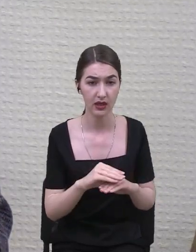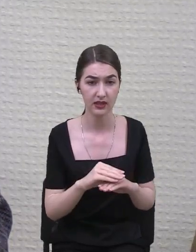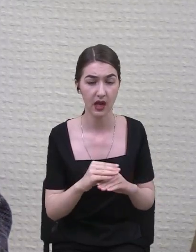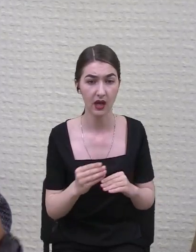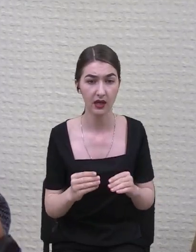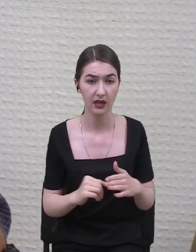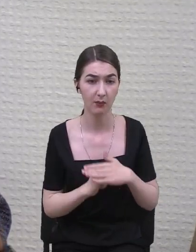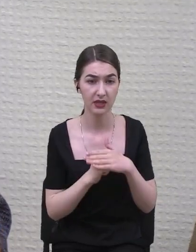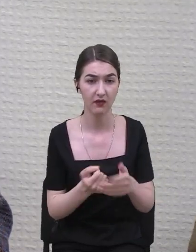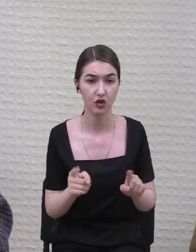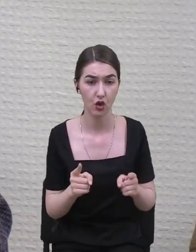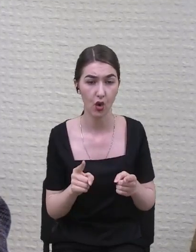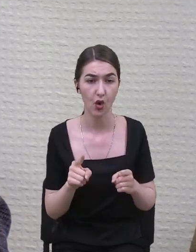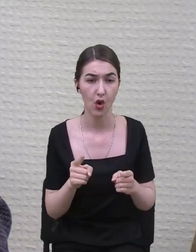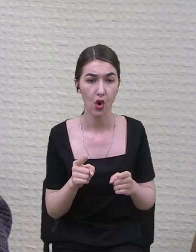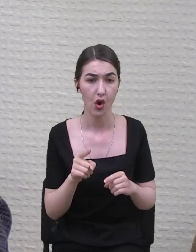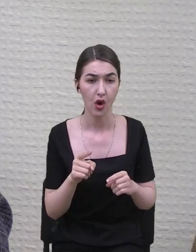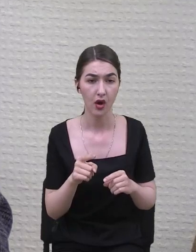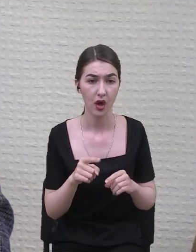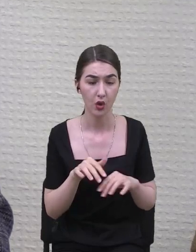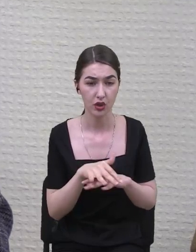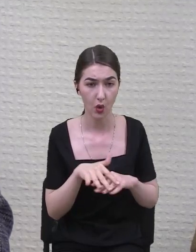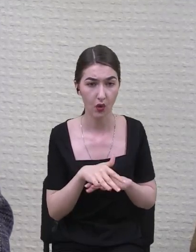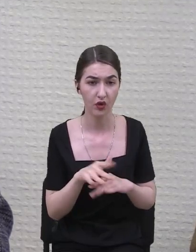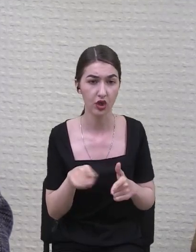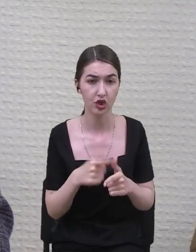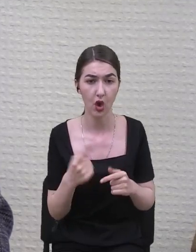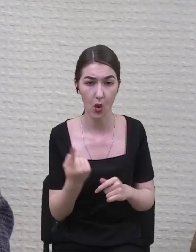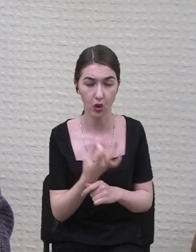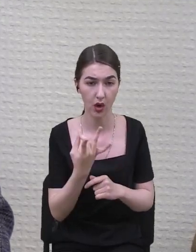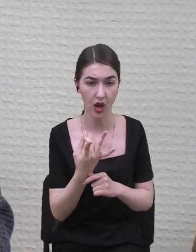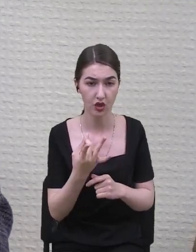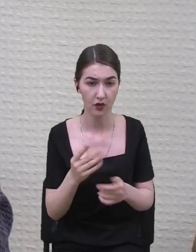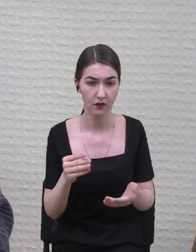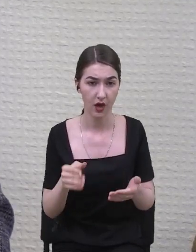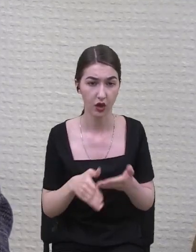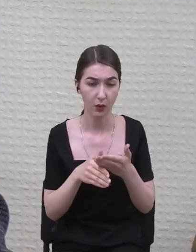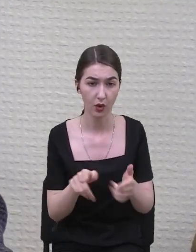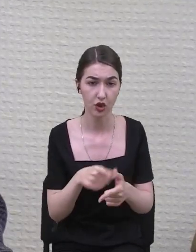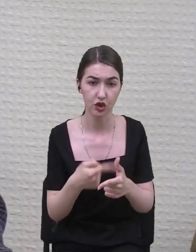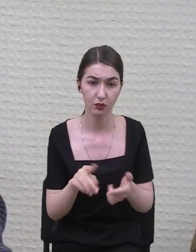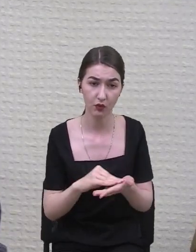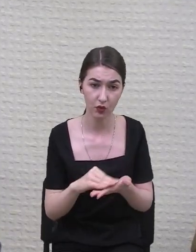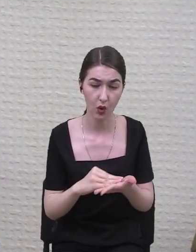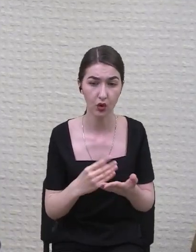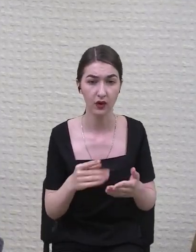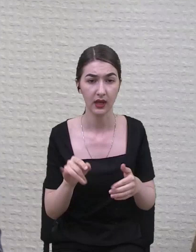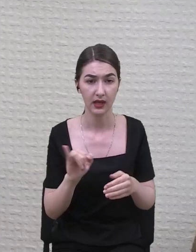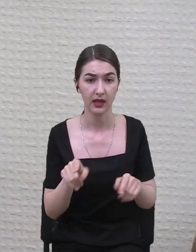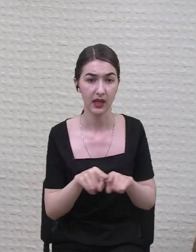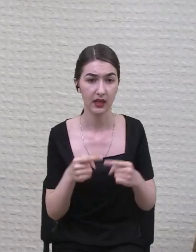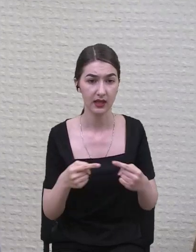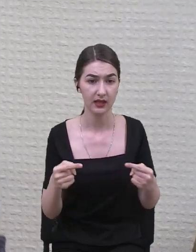a one-time only, or if it goes over time. So all of these specific points, we could have used,